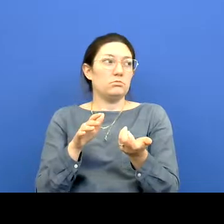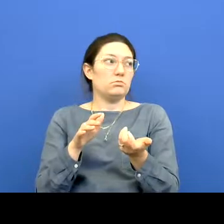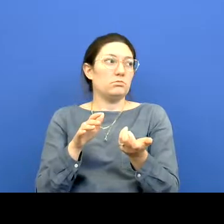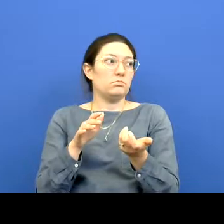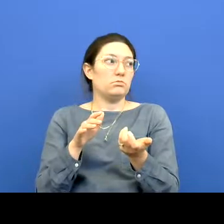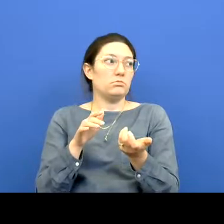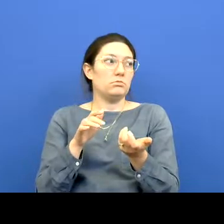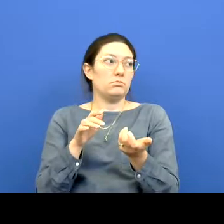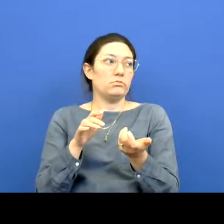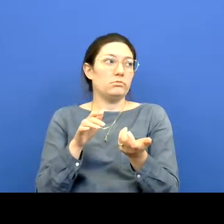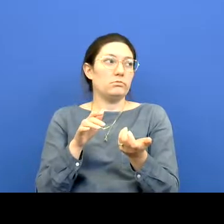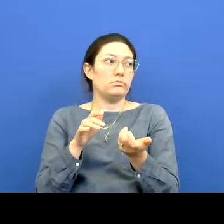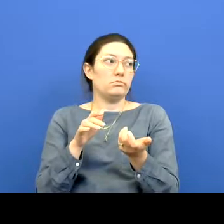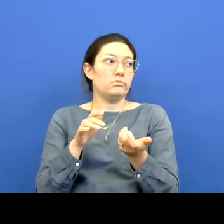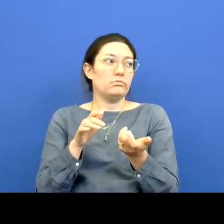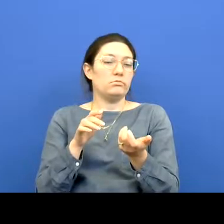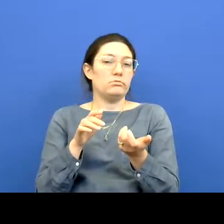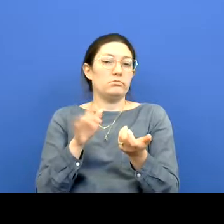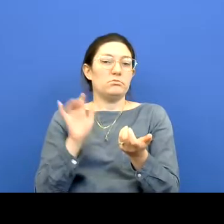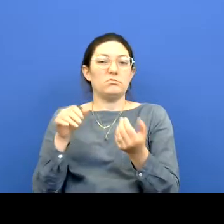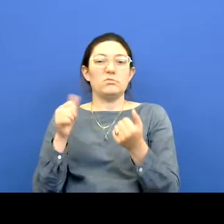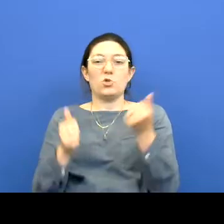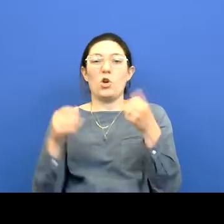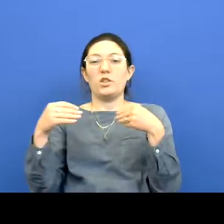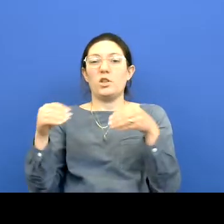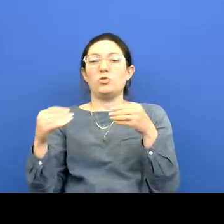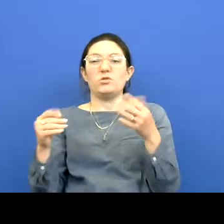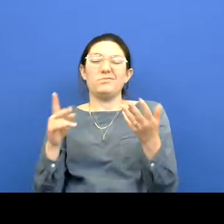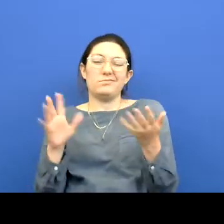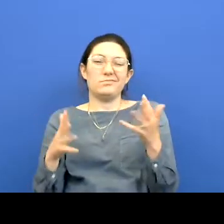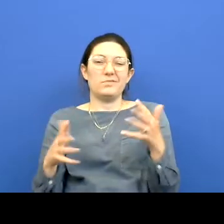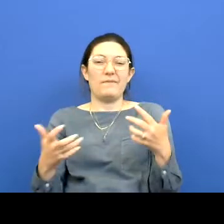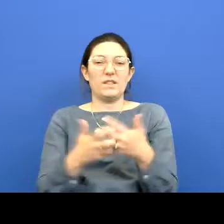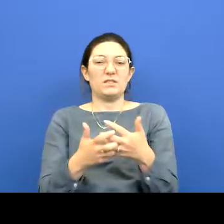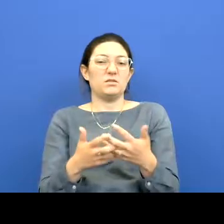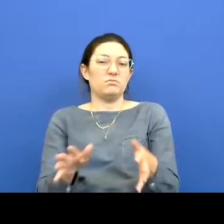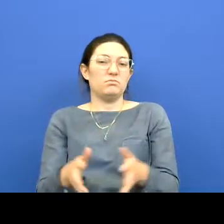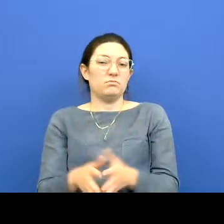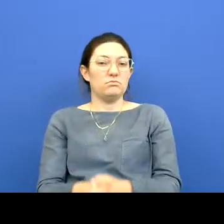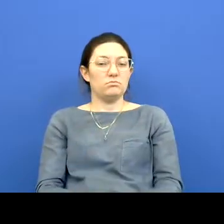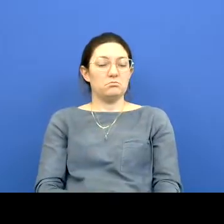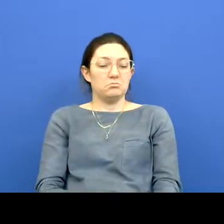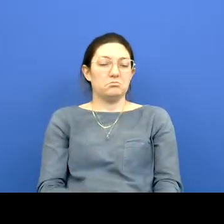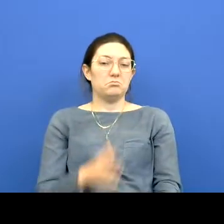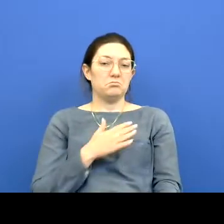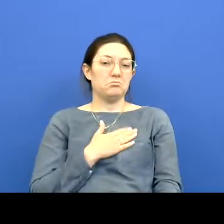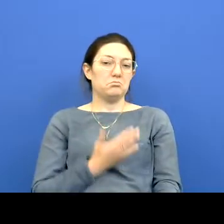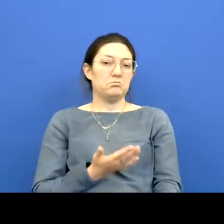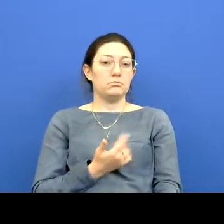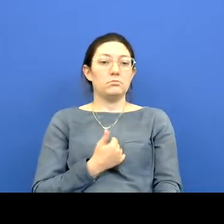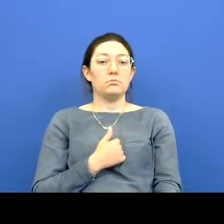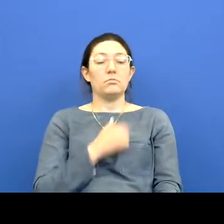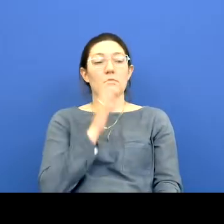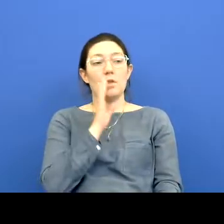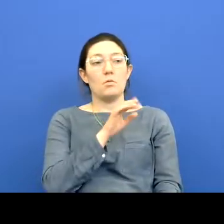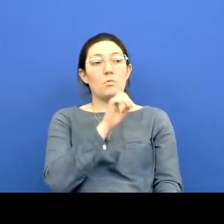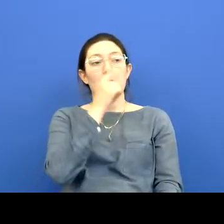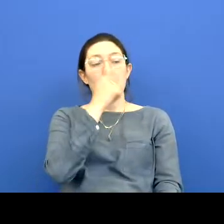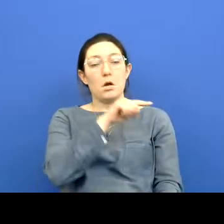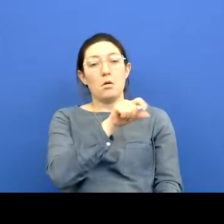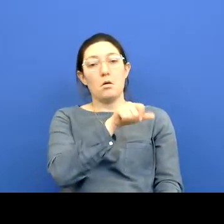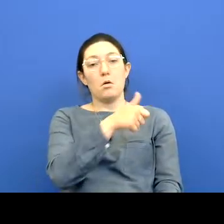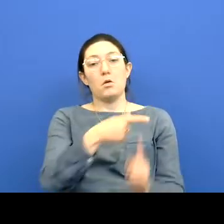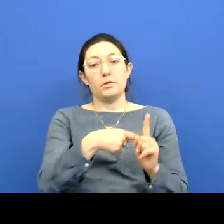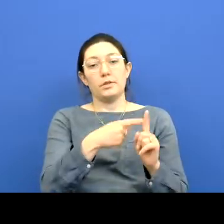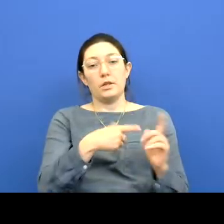out of character with what's around it. Again, I'd love for another tenant to come in there,